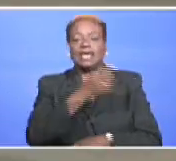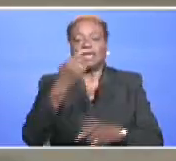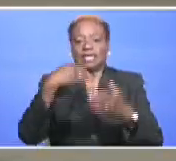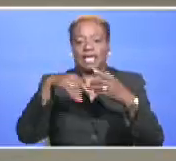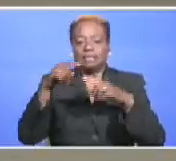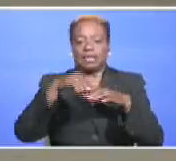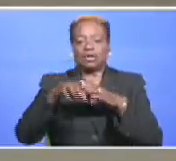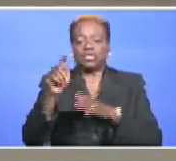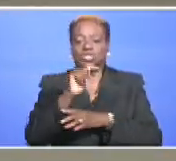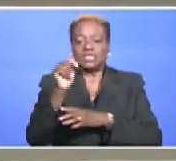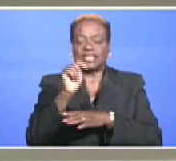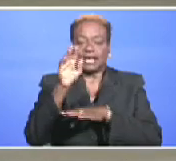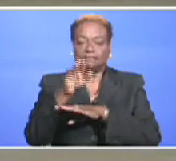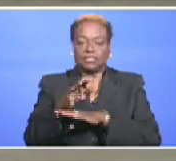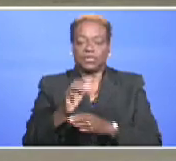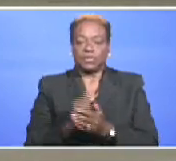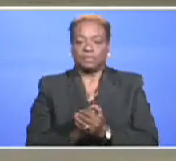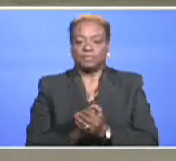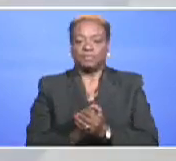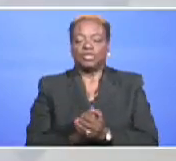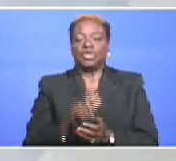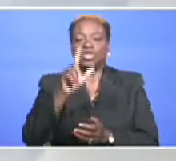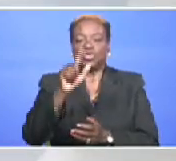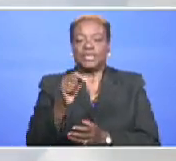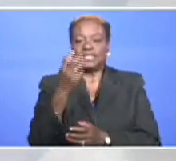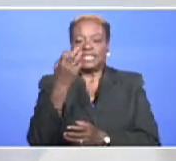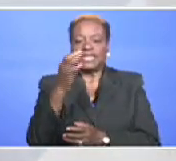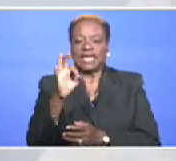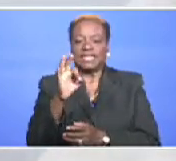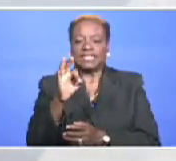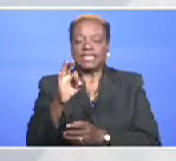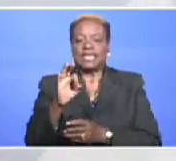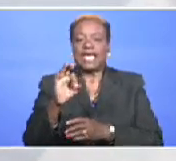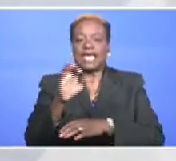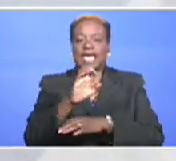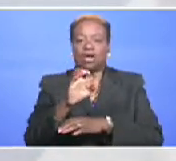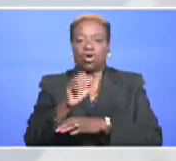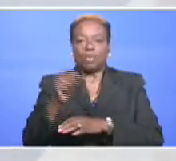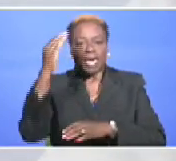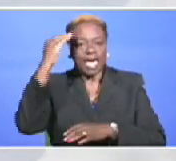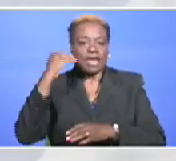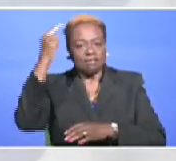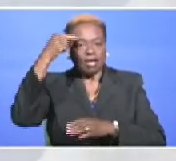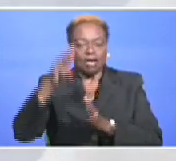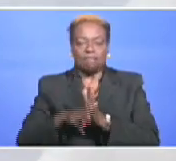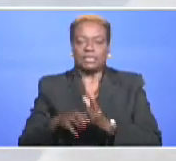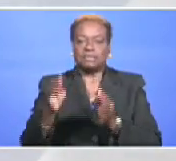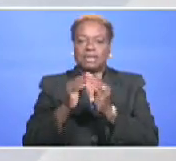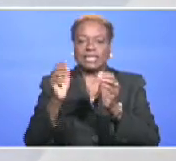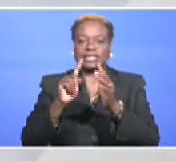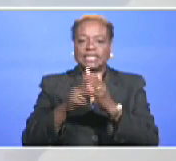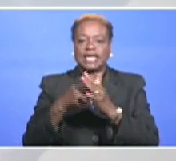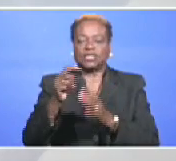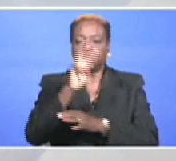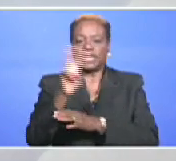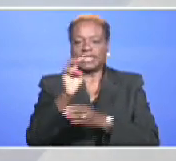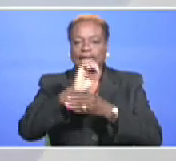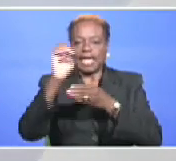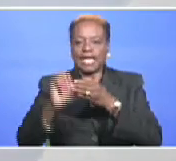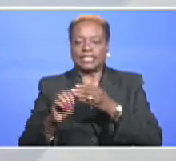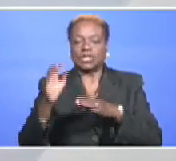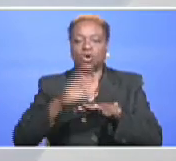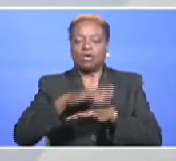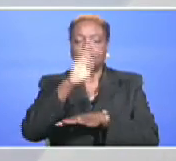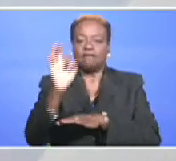Tuesday afternoon. The 2019 CARICOM Heads of Government meeting starts Wednesday at 4 p.m. and ends on Friday.